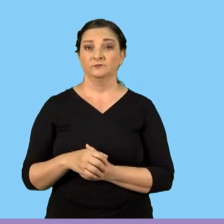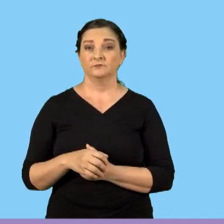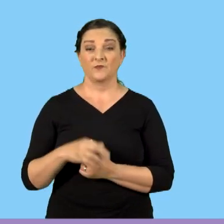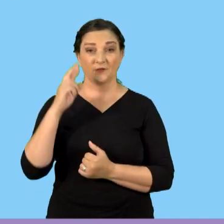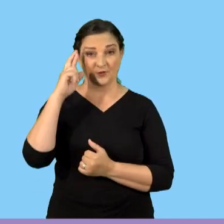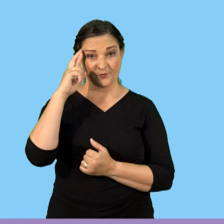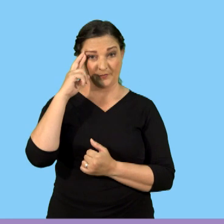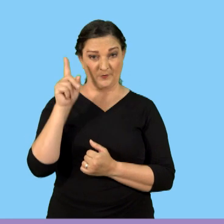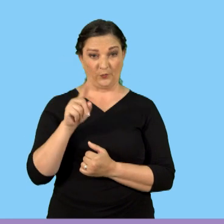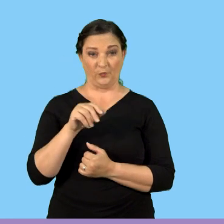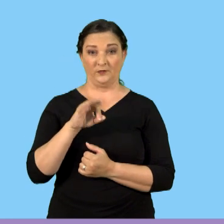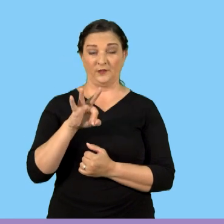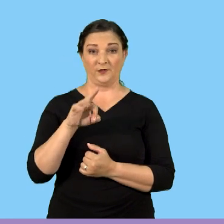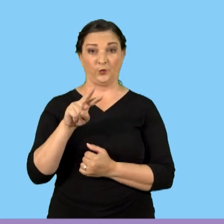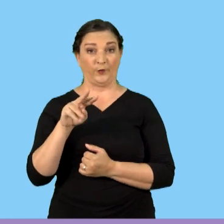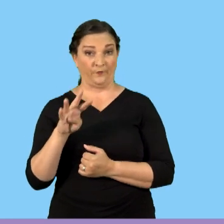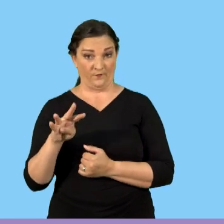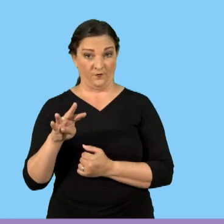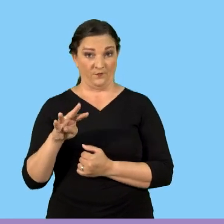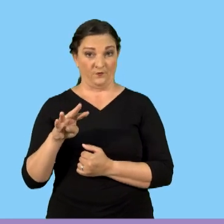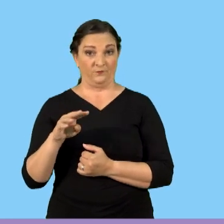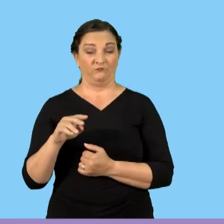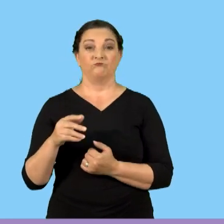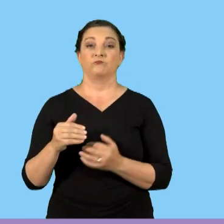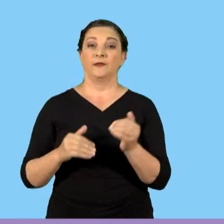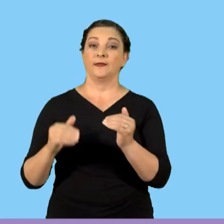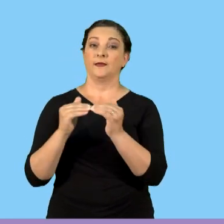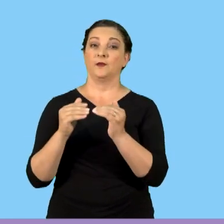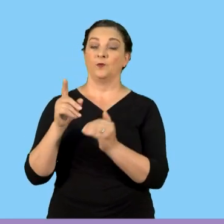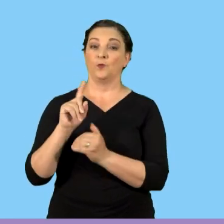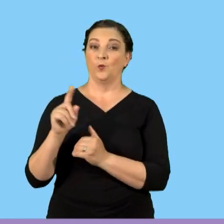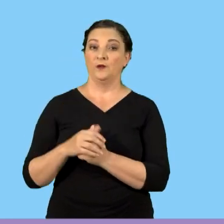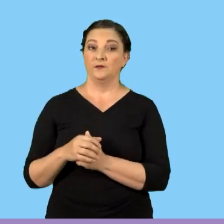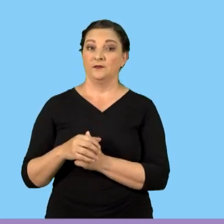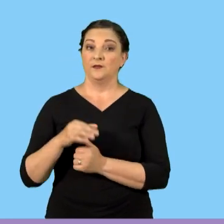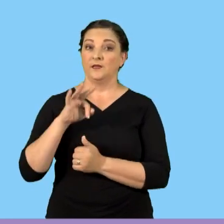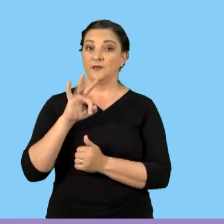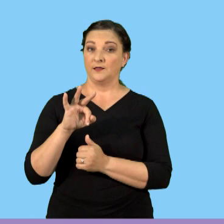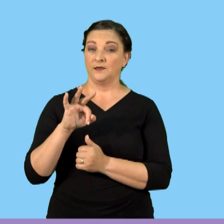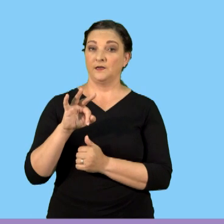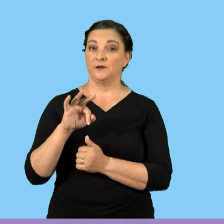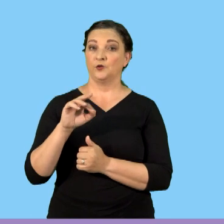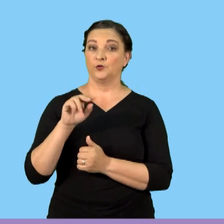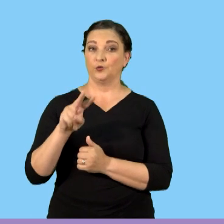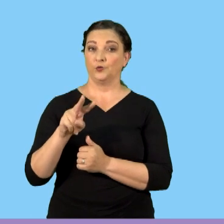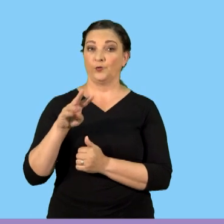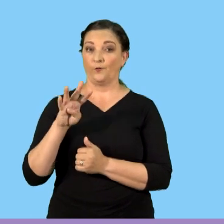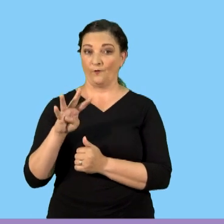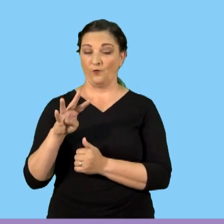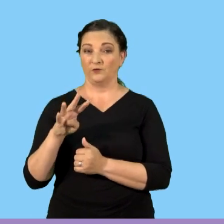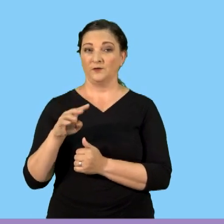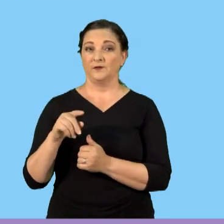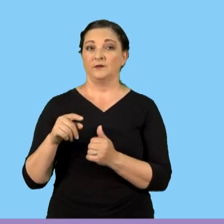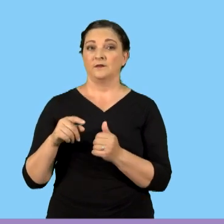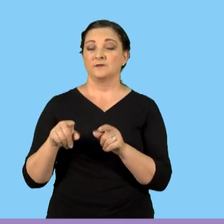324. Now, remember what this 324 is equals to. This 324